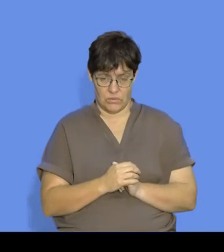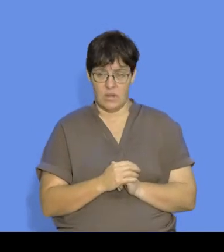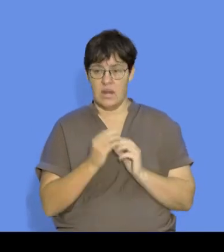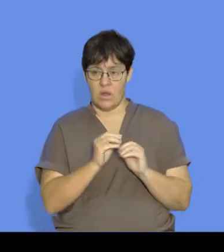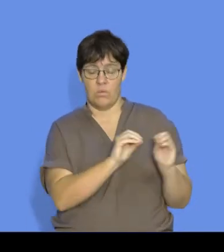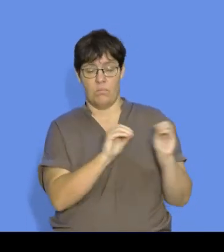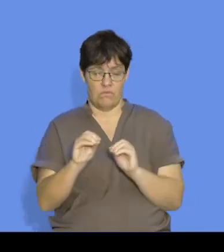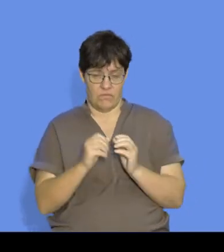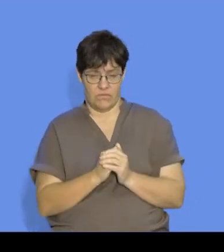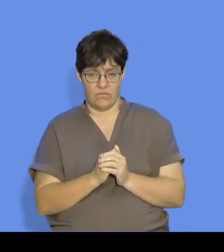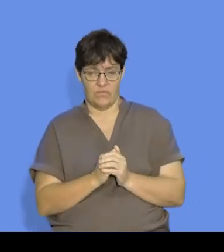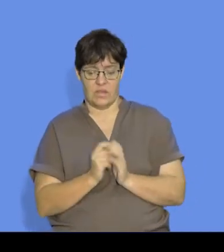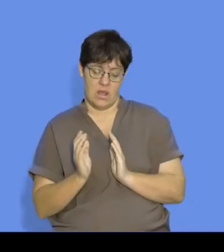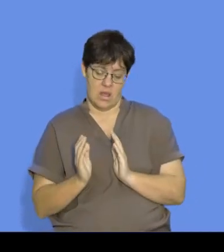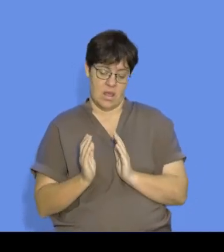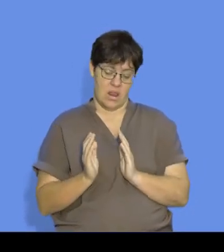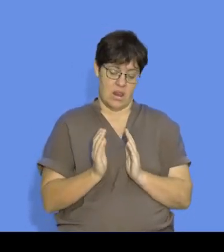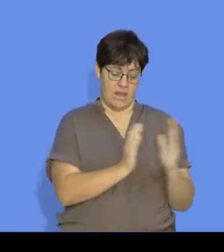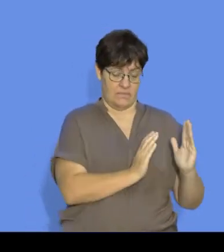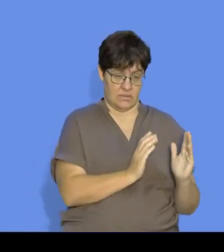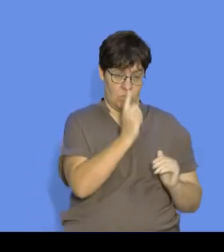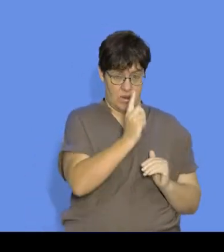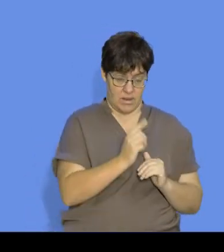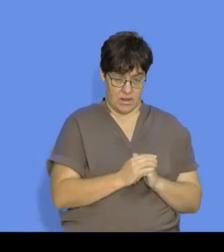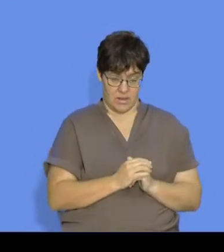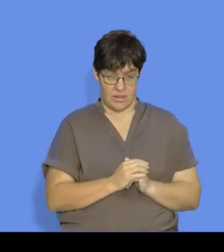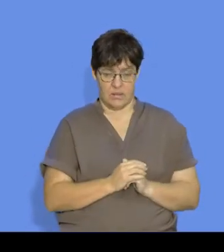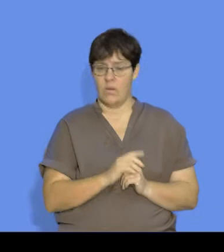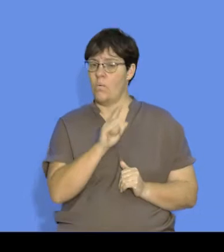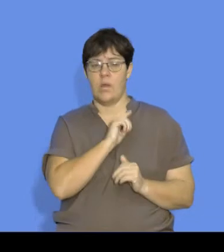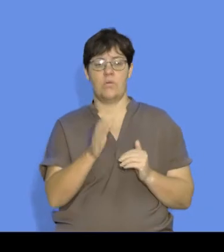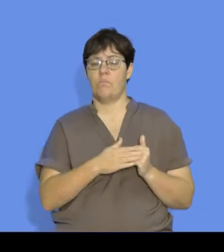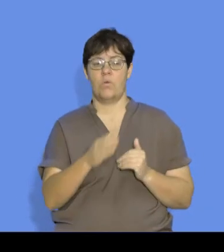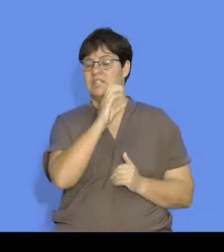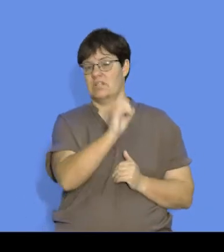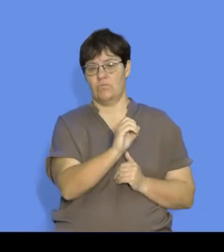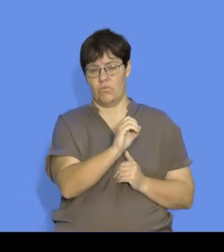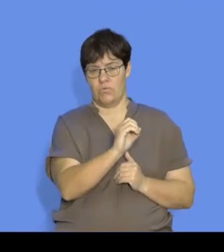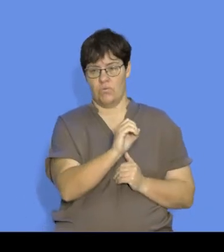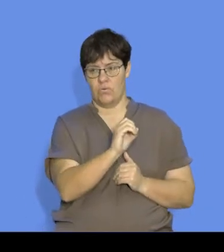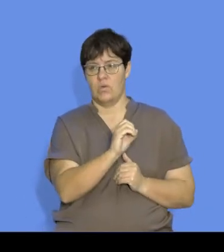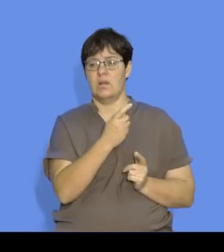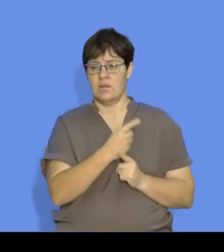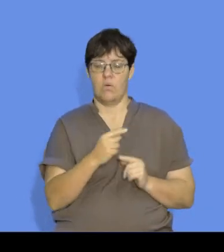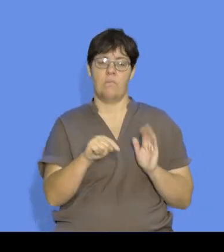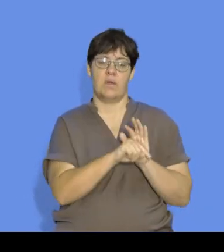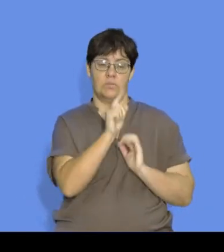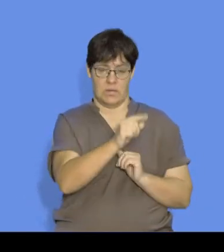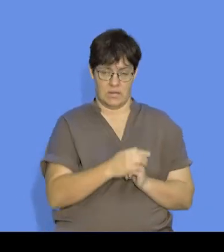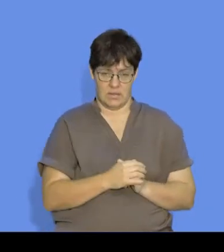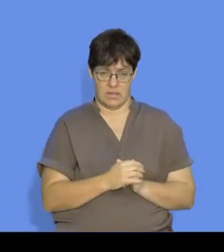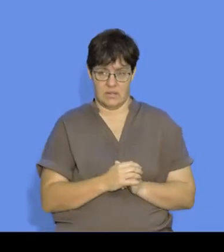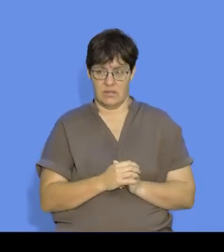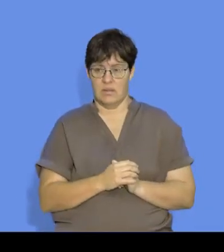And this was shifted 1 unit to the left, because now it's no longer at 0 as x, it is now at minus